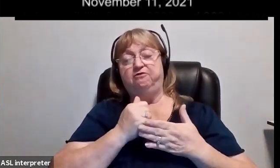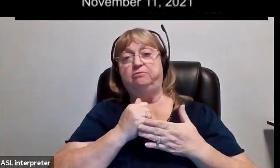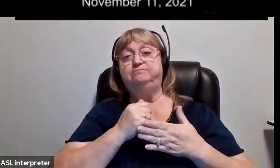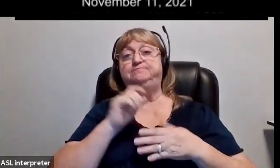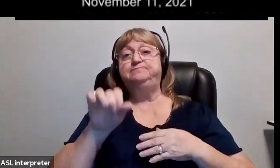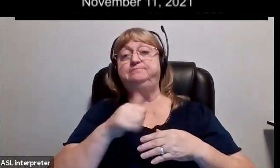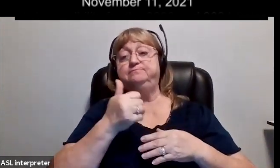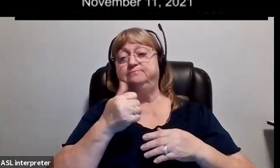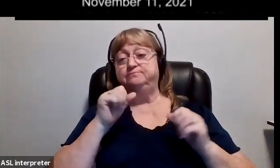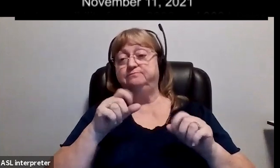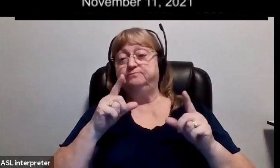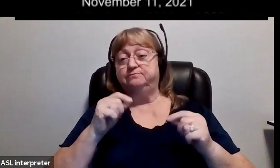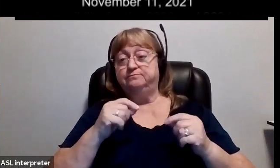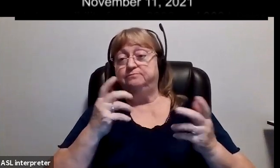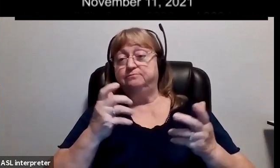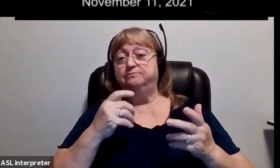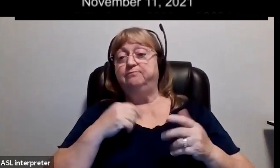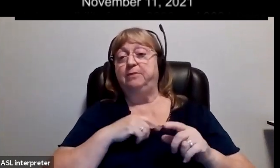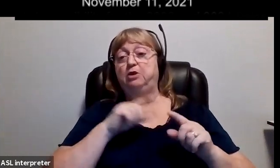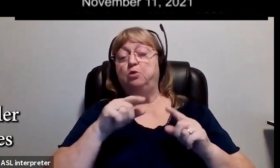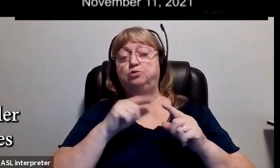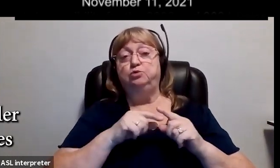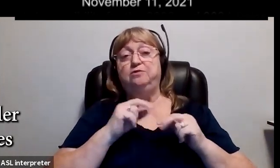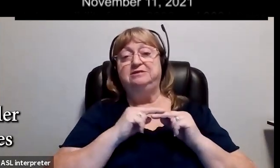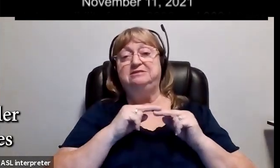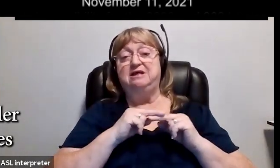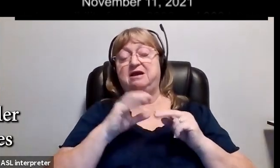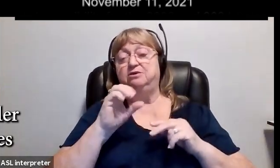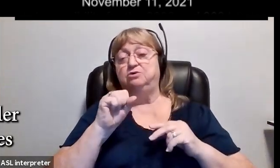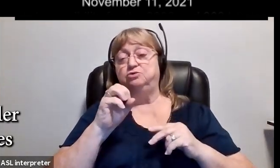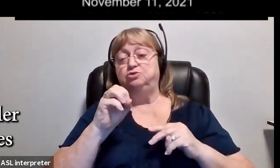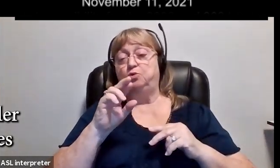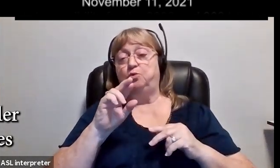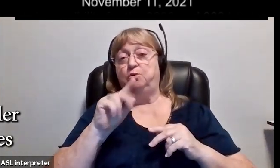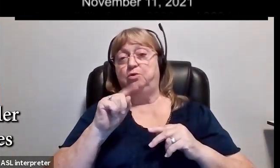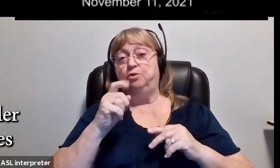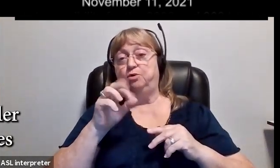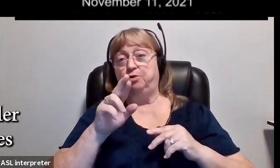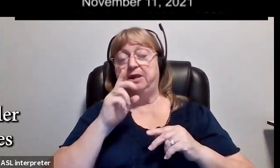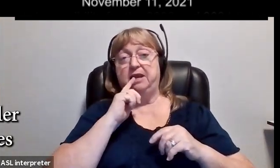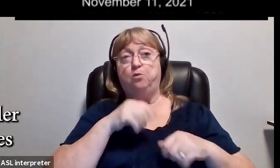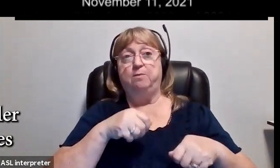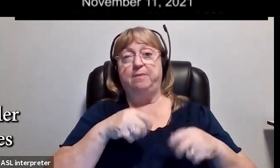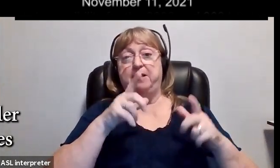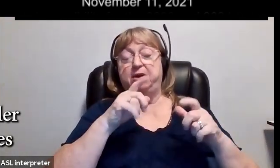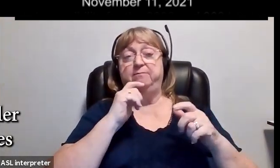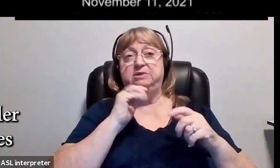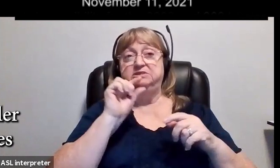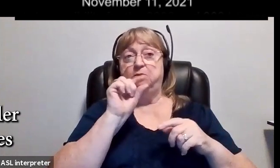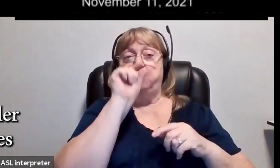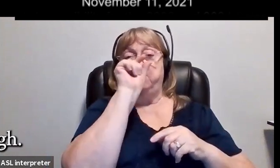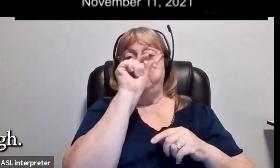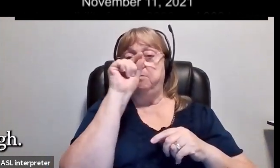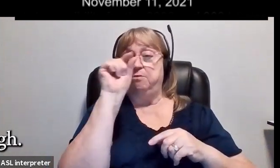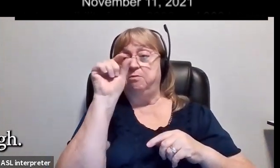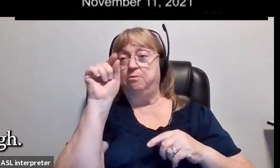do is then go to the slide sorter. The slide sorter will pop up a smaller thumbnail of each one of the